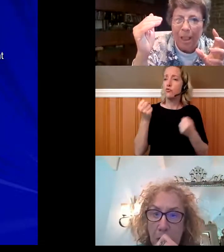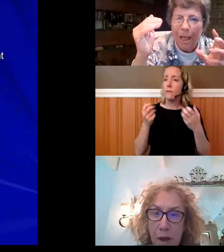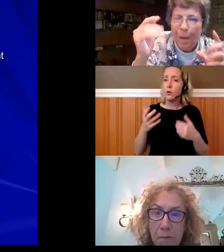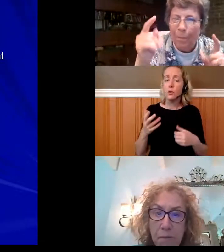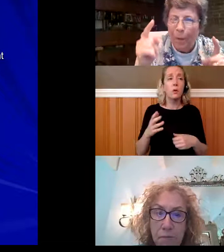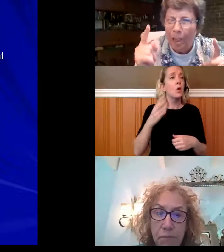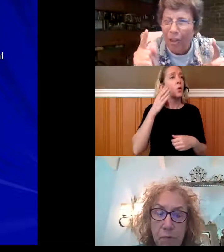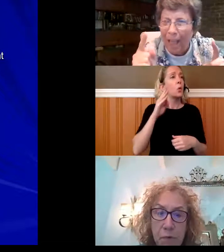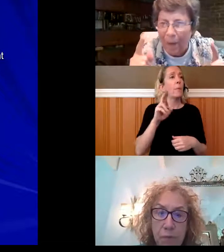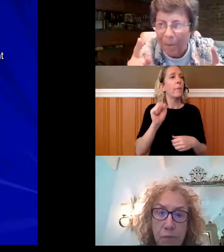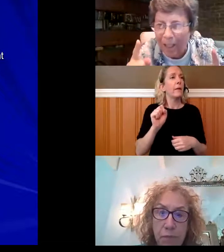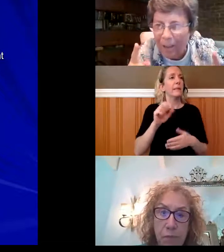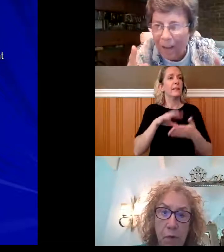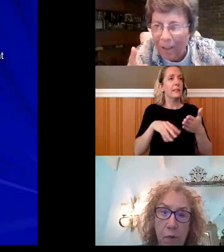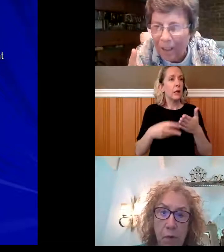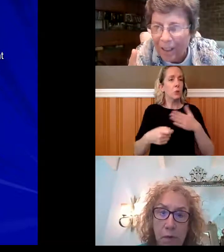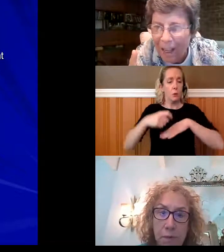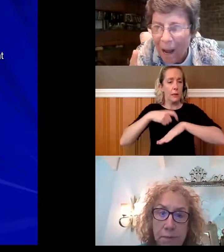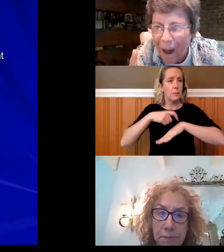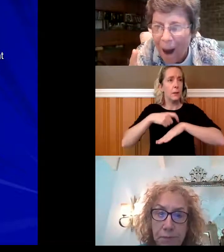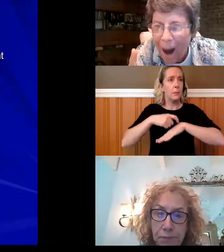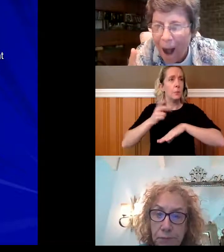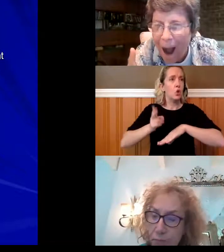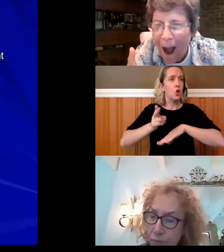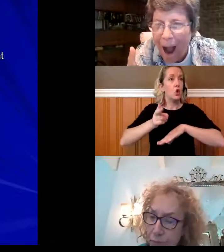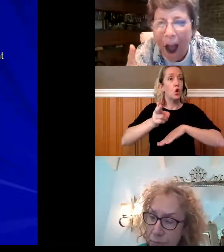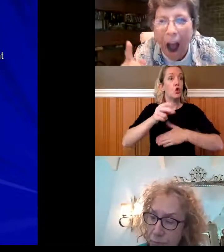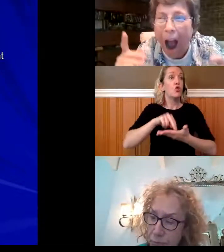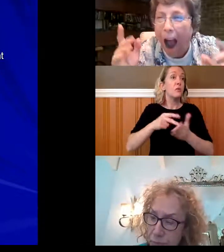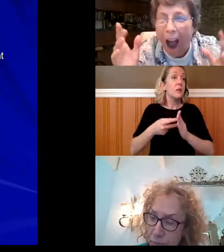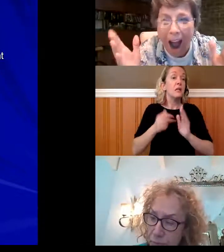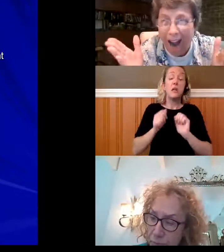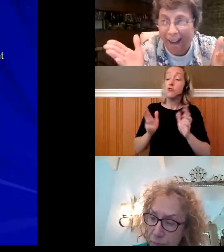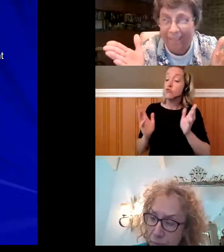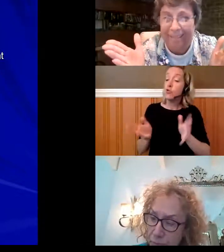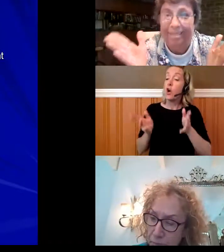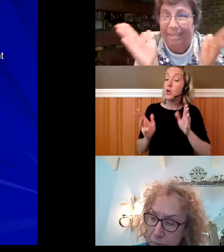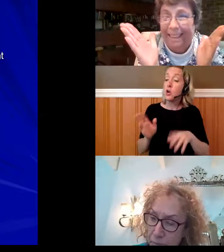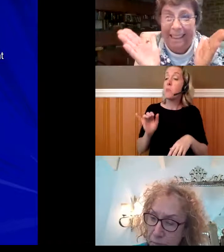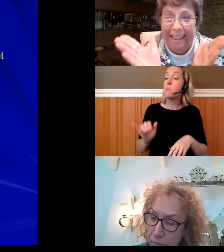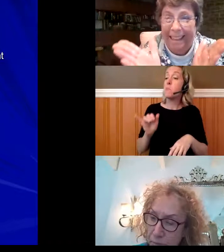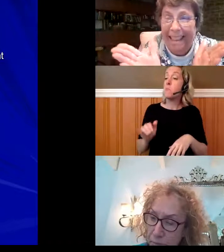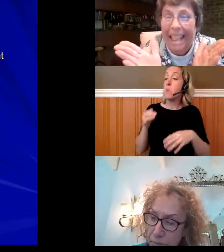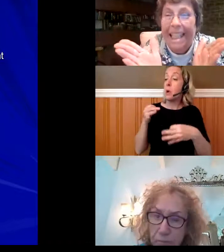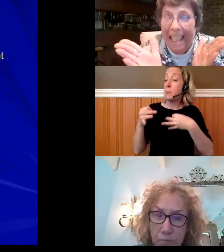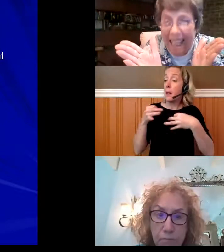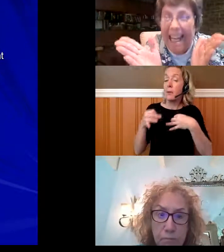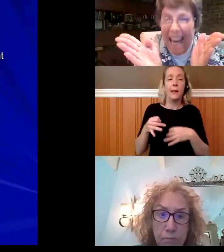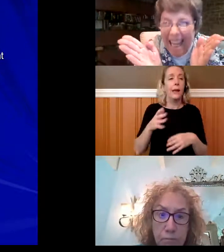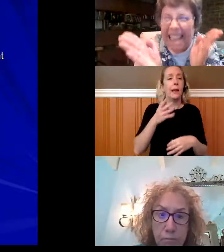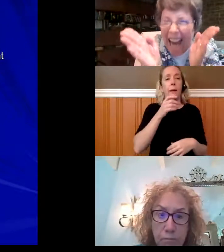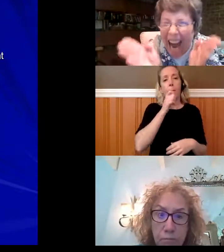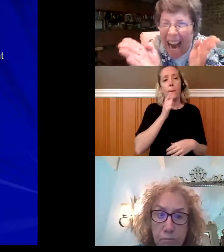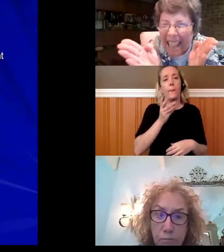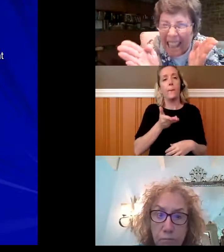Well, they have schedules to keep. They might not have the time. Exactly. I